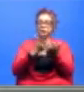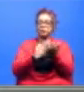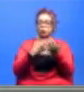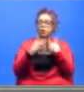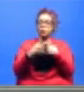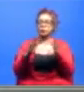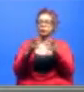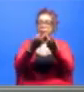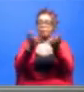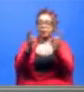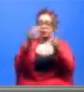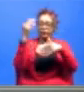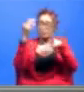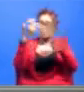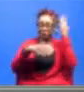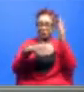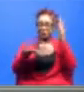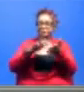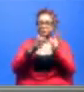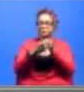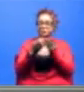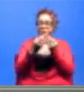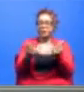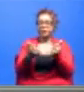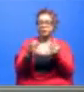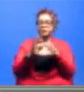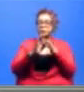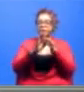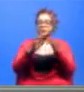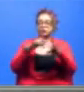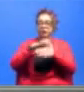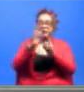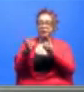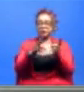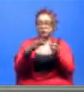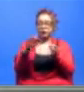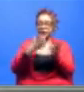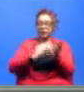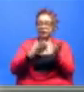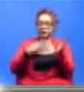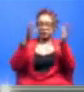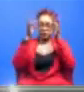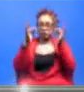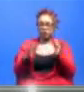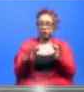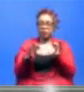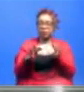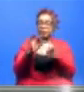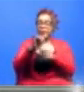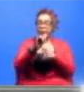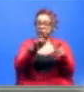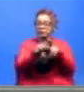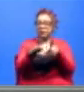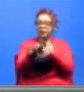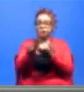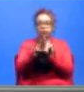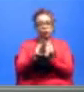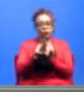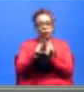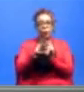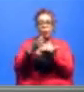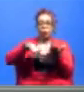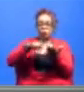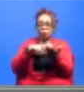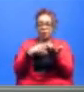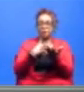panel of experts' insights diminishes the binding nature of the Council's decisions. This is similarly true. We